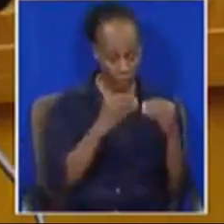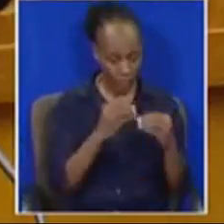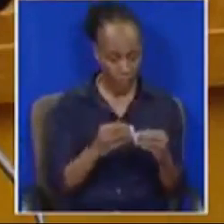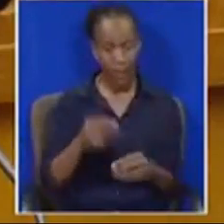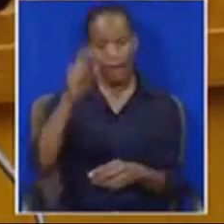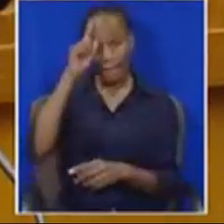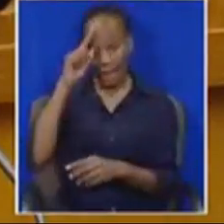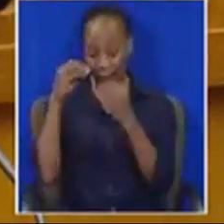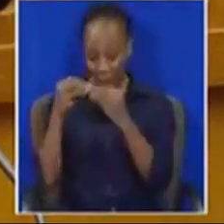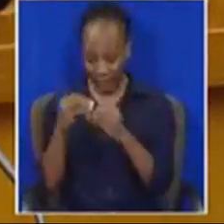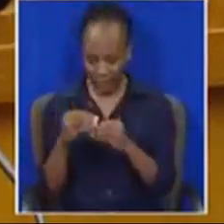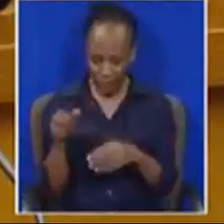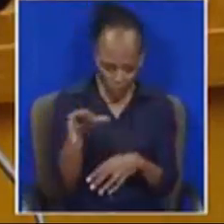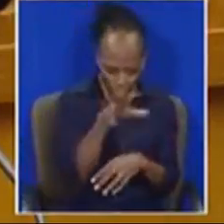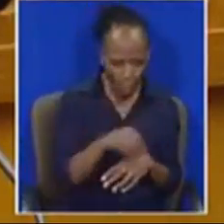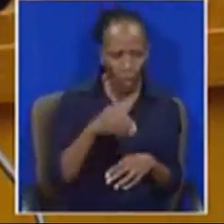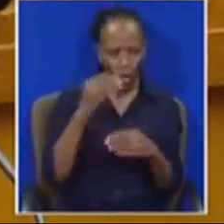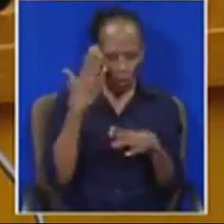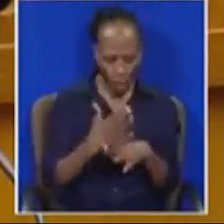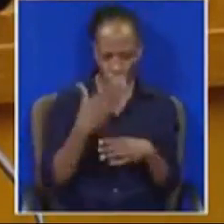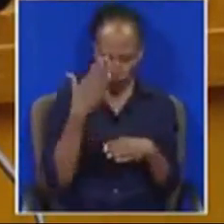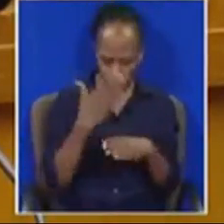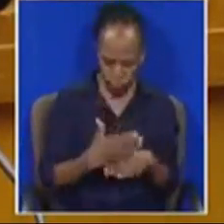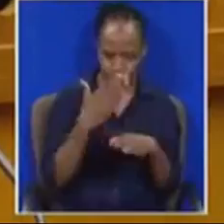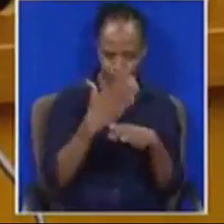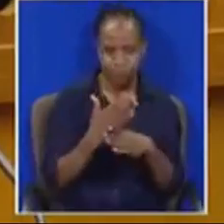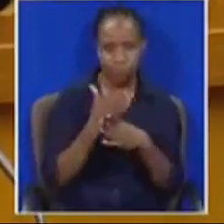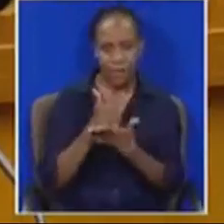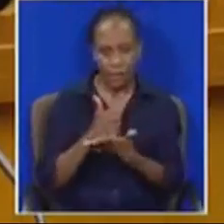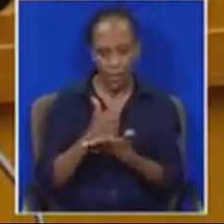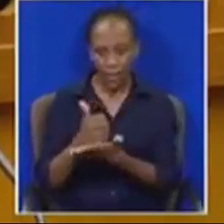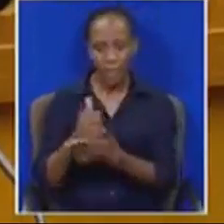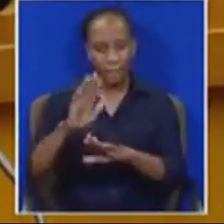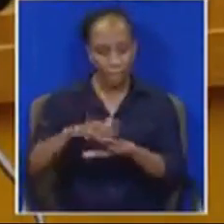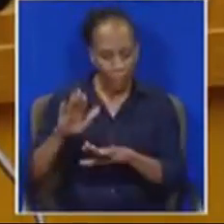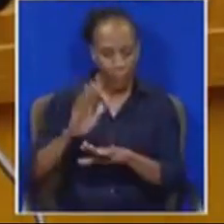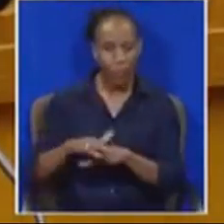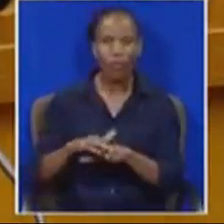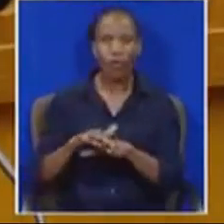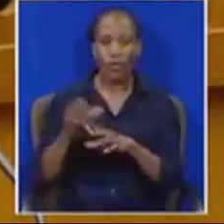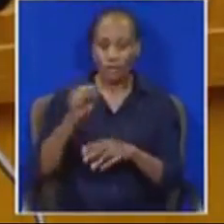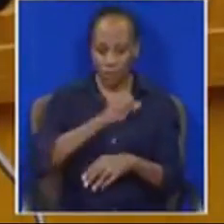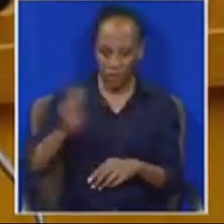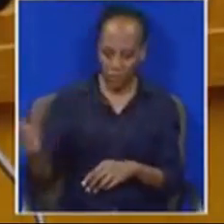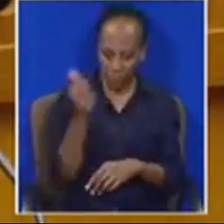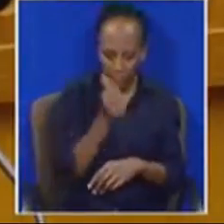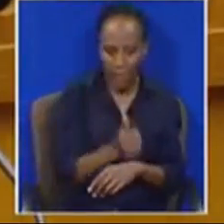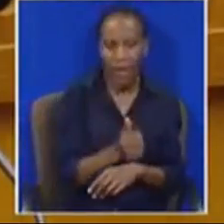are able to build enterprises of significant scale and capability.